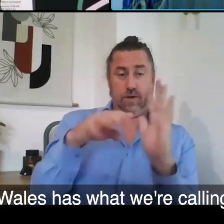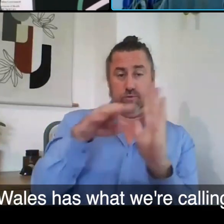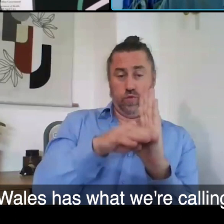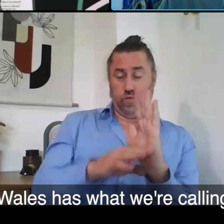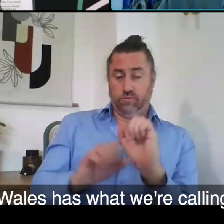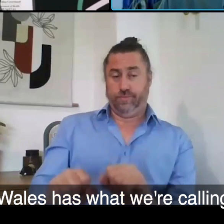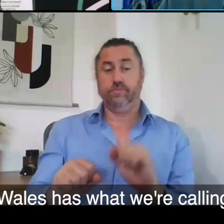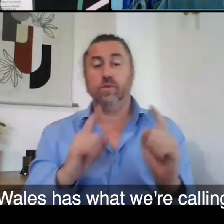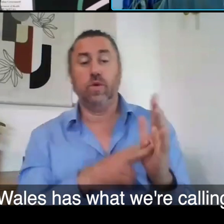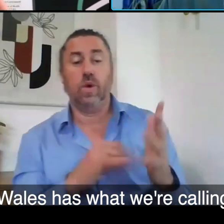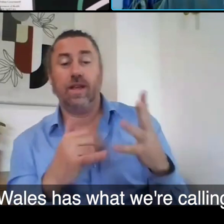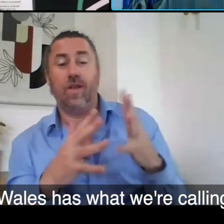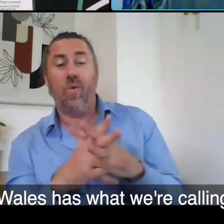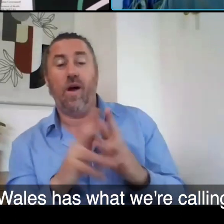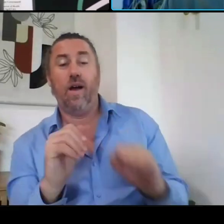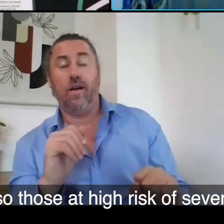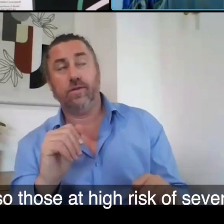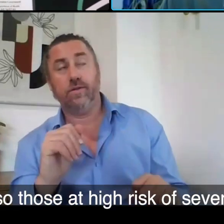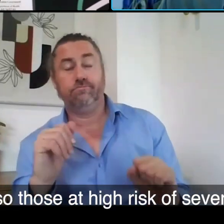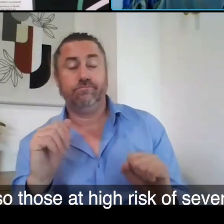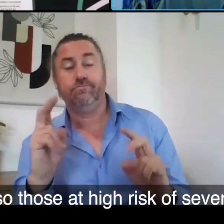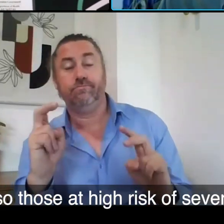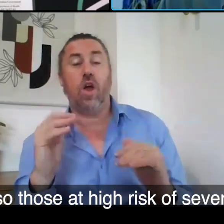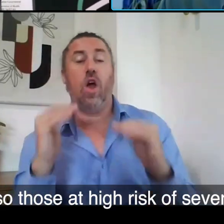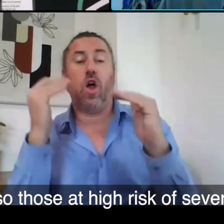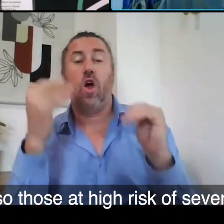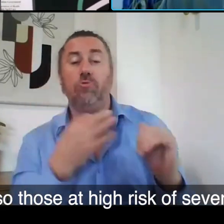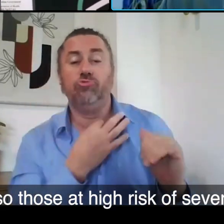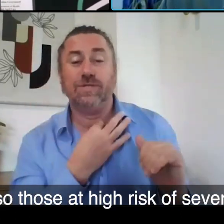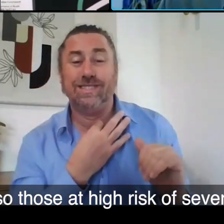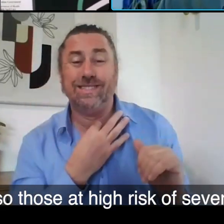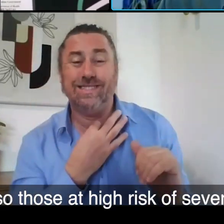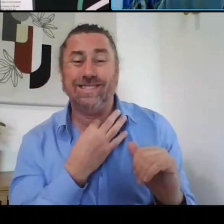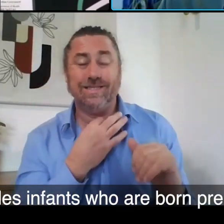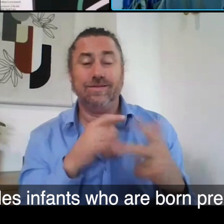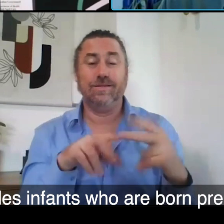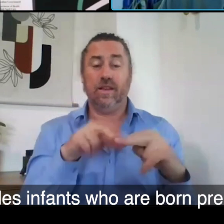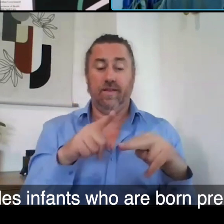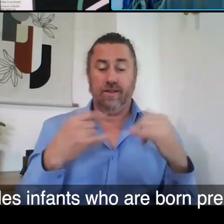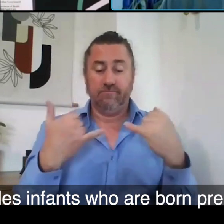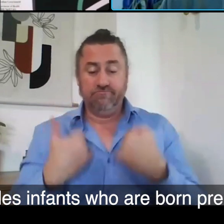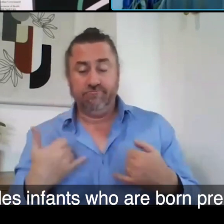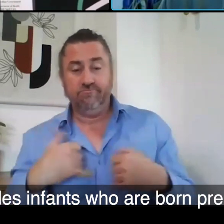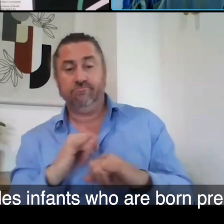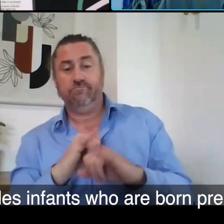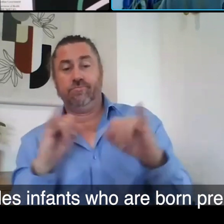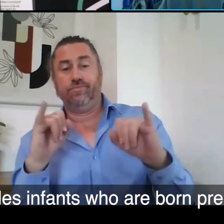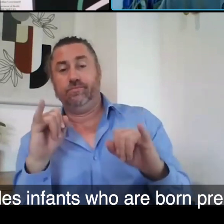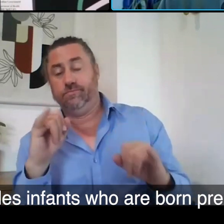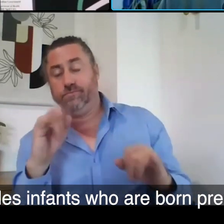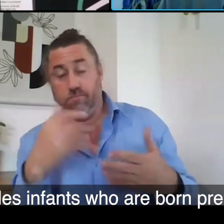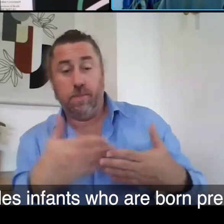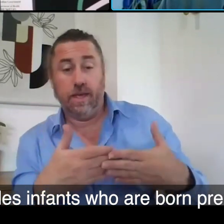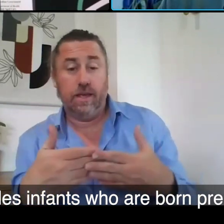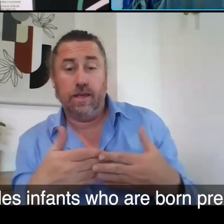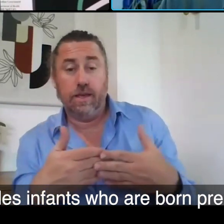has what we're calling a high-risk program, so those at high risk of severe disease, which includes infants who are